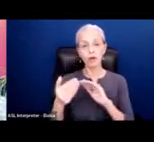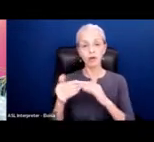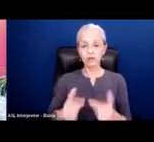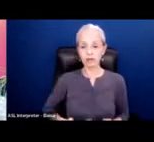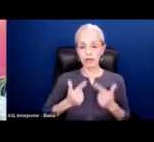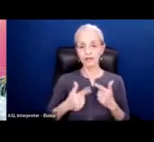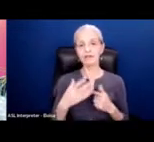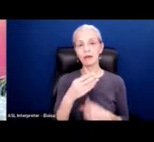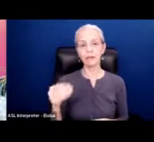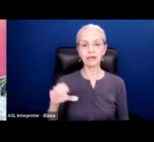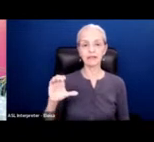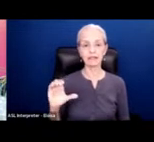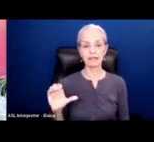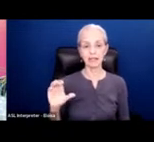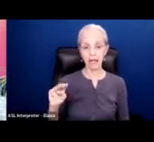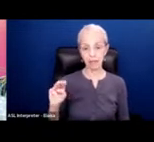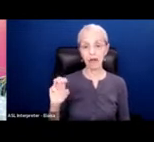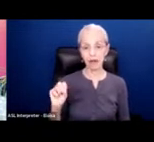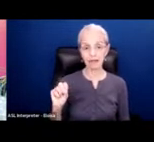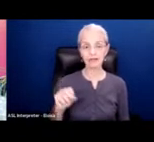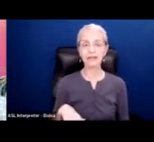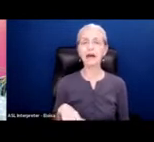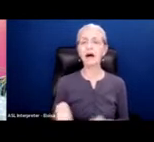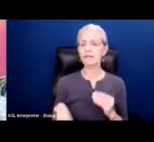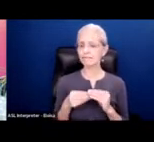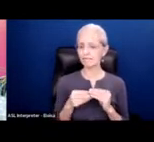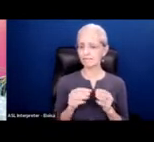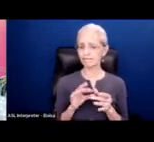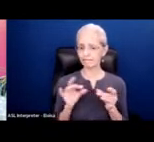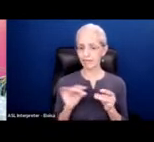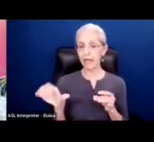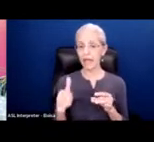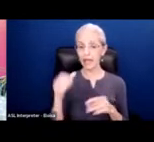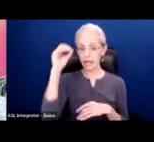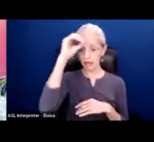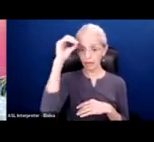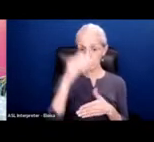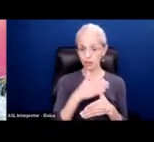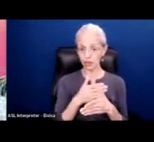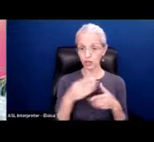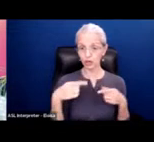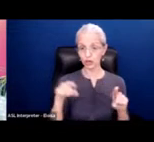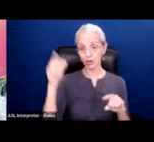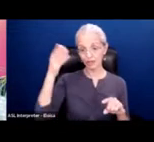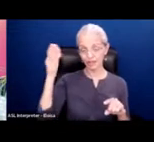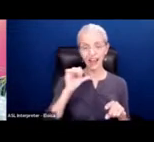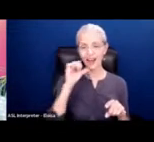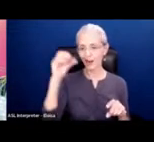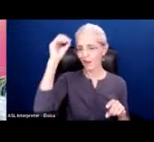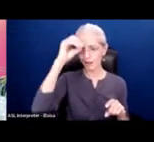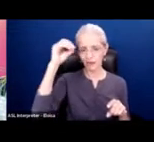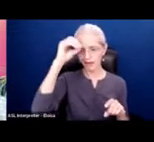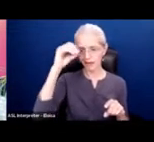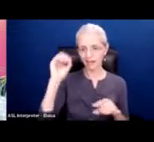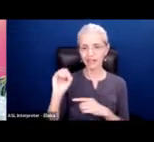Medicare and Medicaid Services. And just a note here that any opinions shared during this presentation are not the opinions